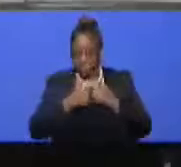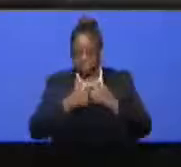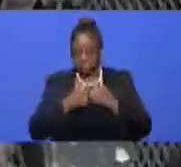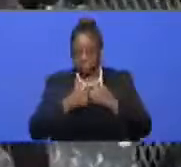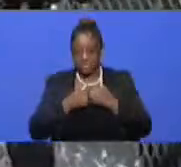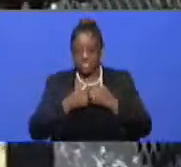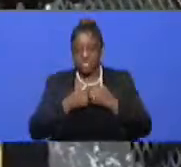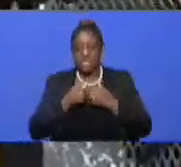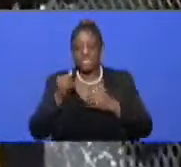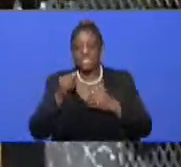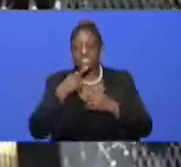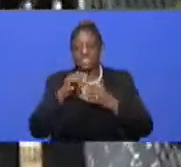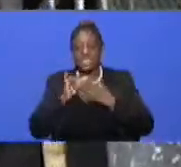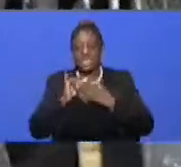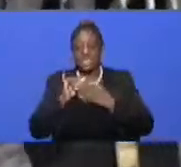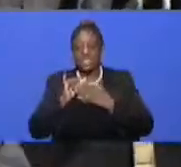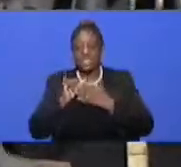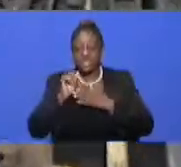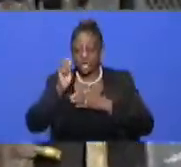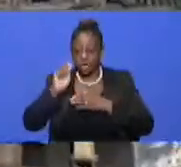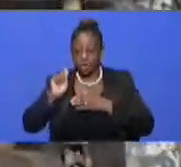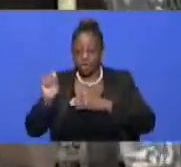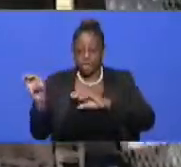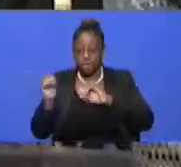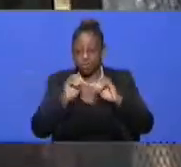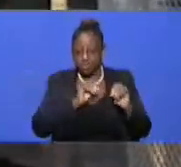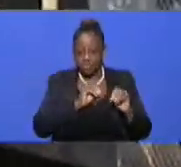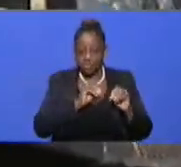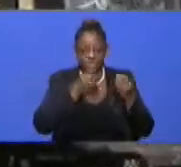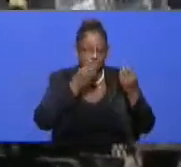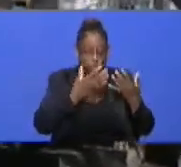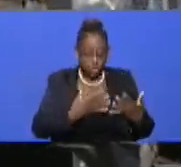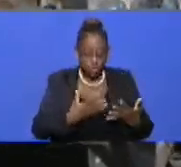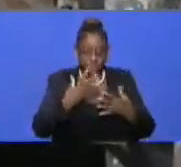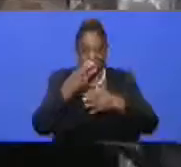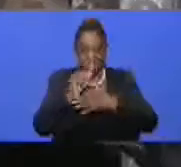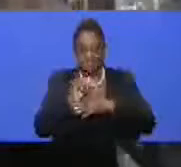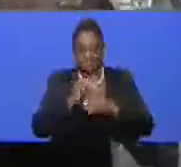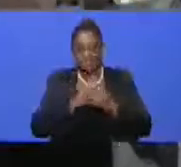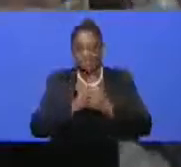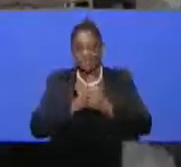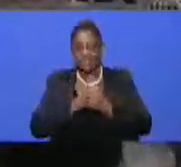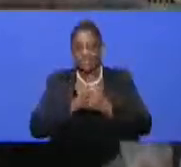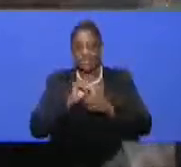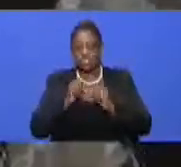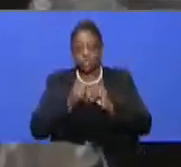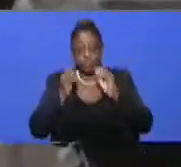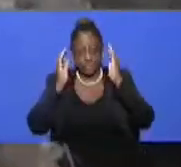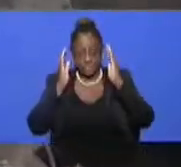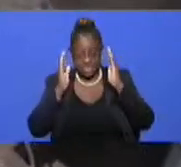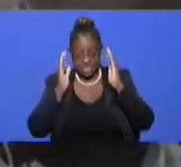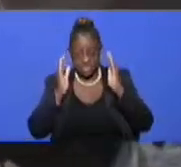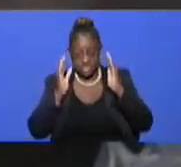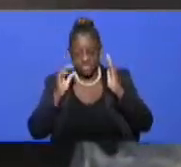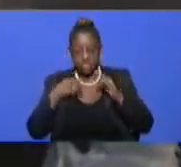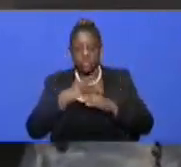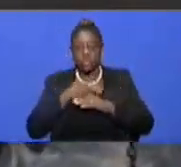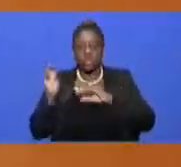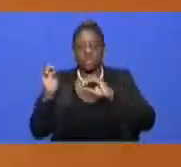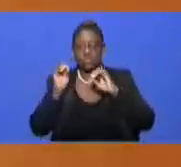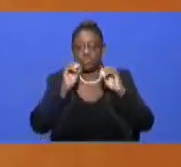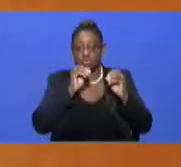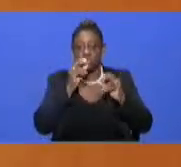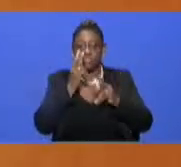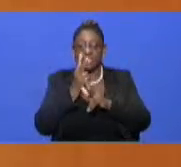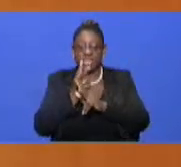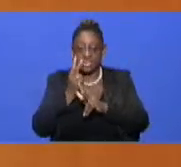particularly, those vehicles are going to be tagged for removal and you're going to lose those vehicles. So be on alert that we are going to be moving